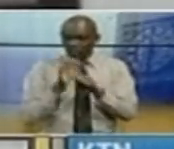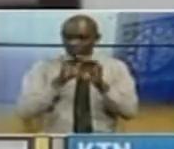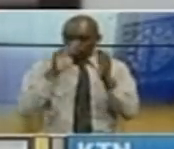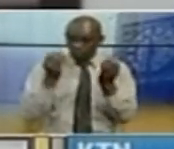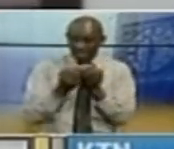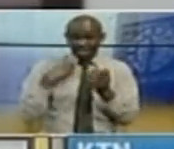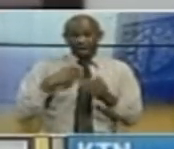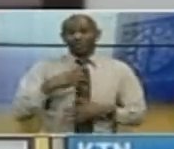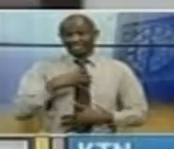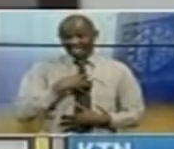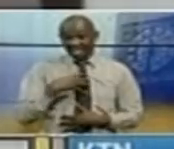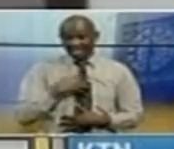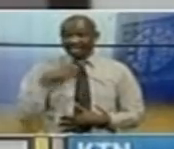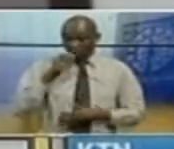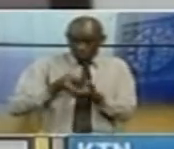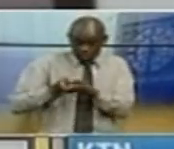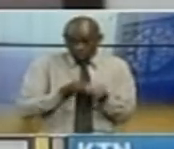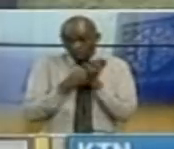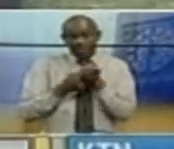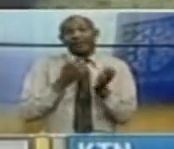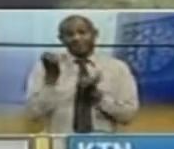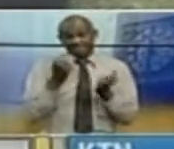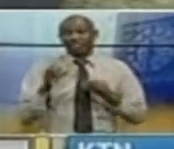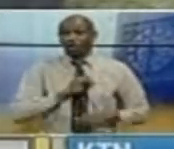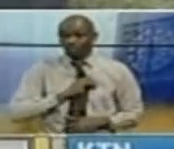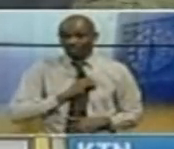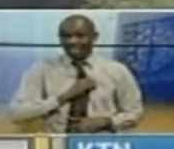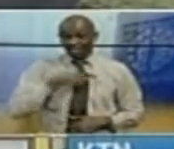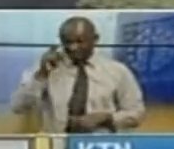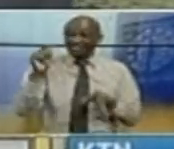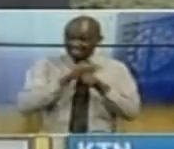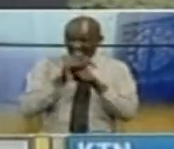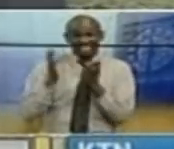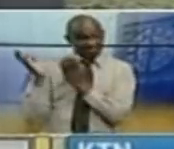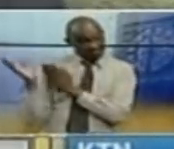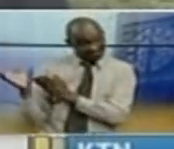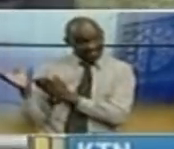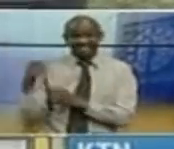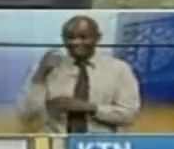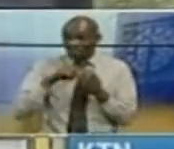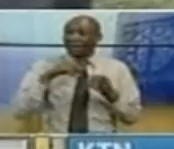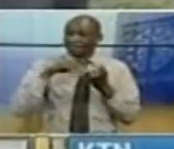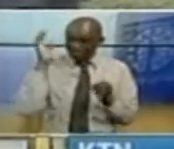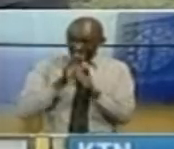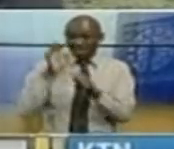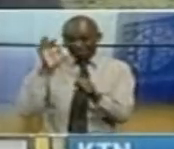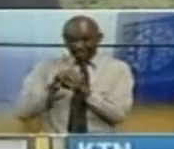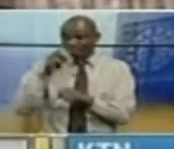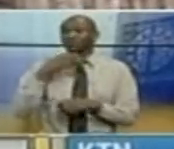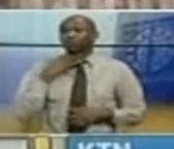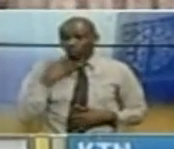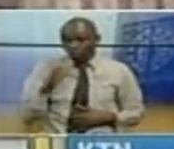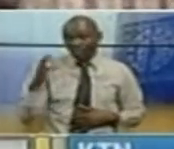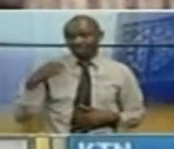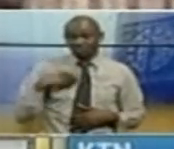now retired, plays golf and does business. He trained Anthony Kiprono, saying that most of the athletes do not want to